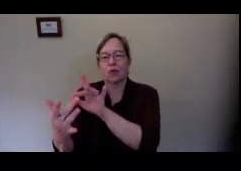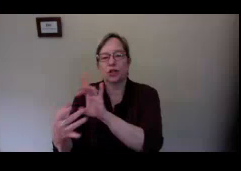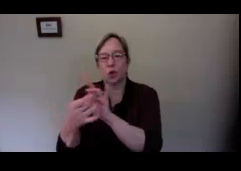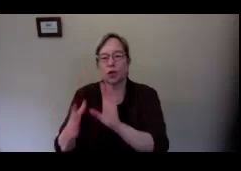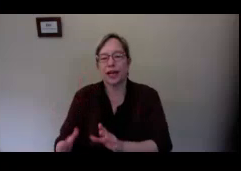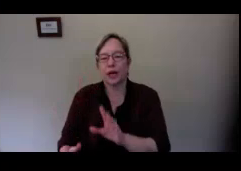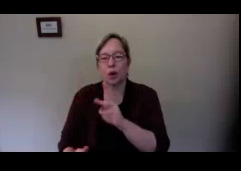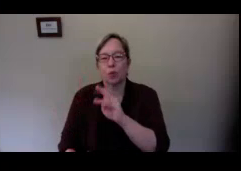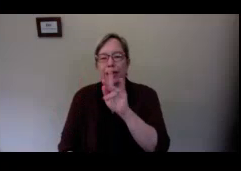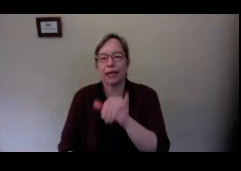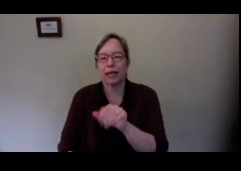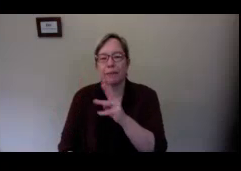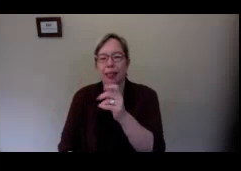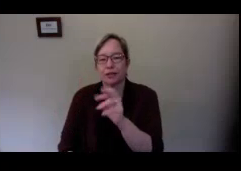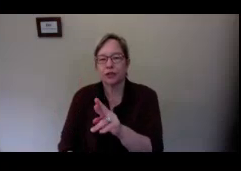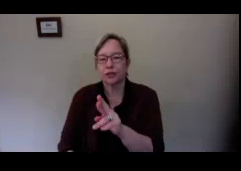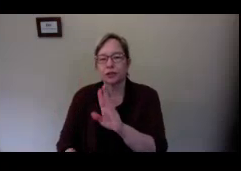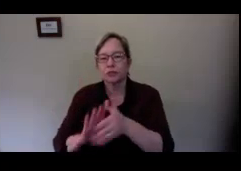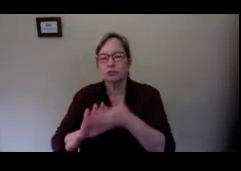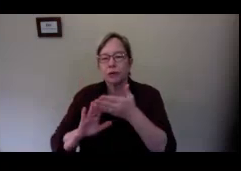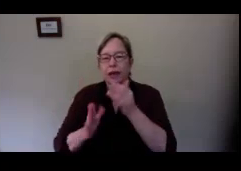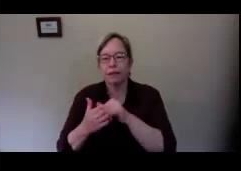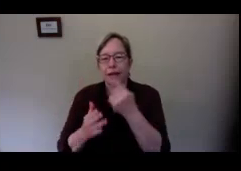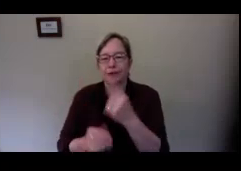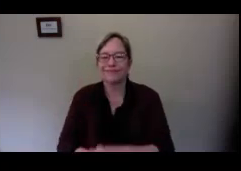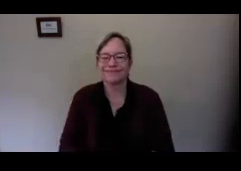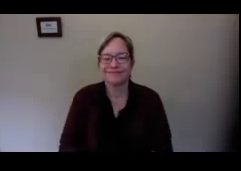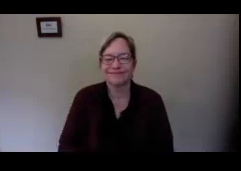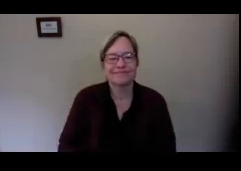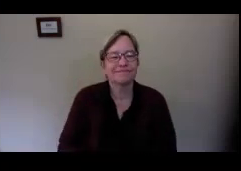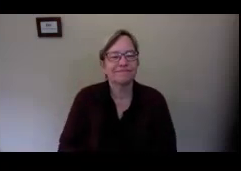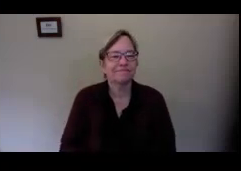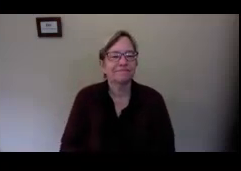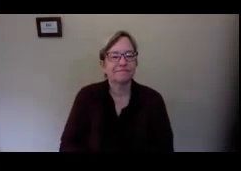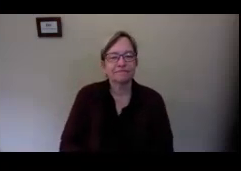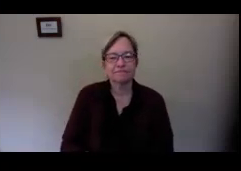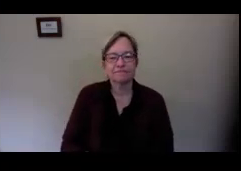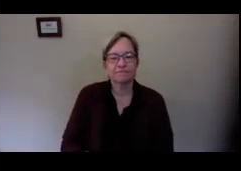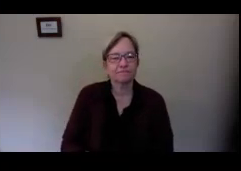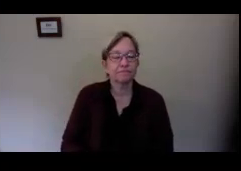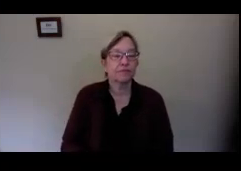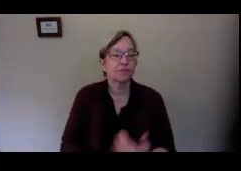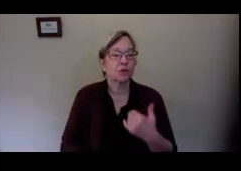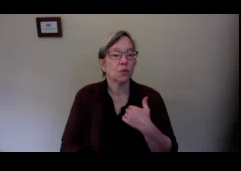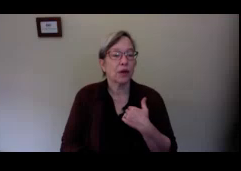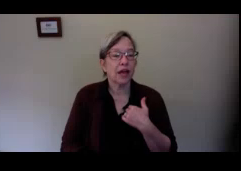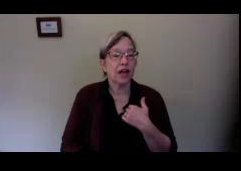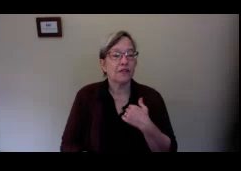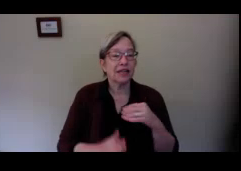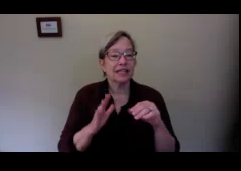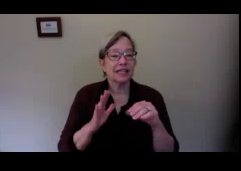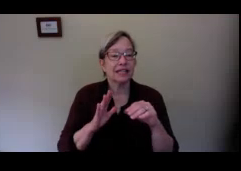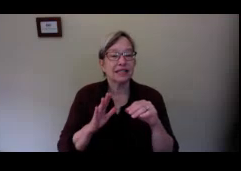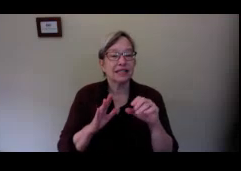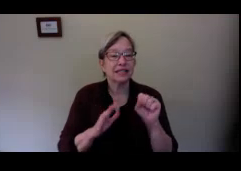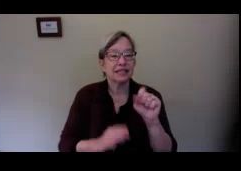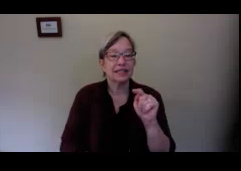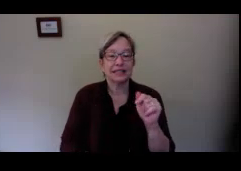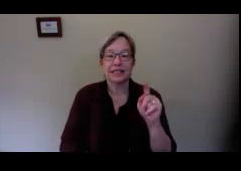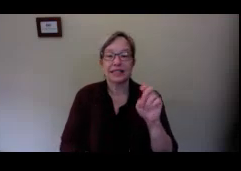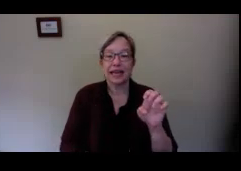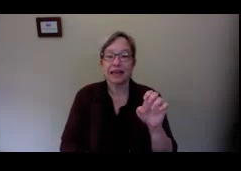with, as she usually hosts our Empower Hours. We have our State of Fair Housing in the Commonwealth